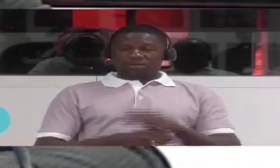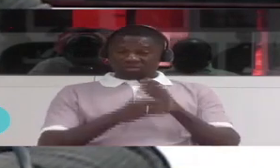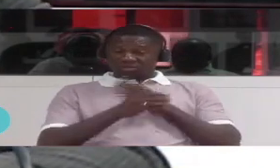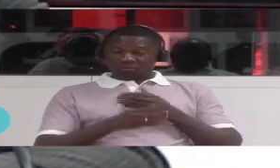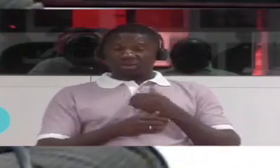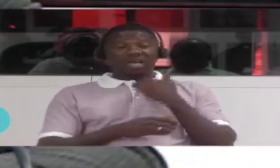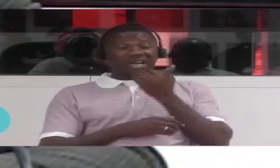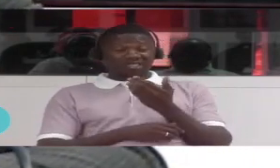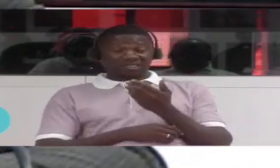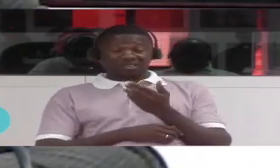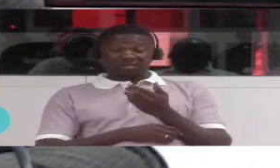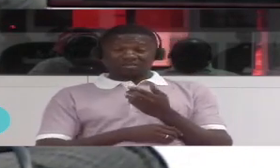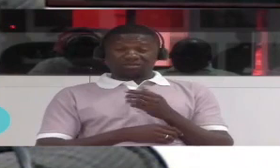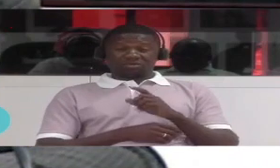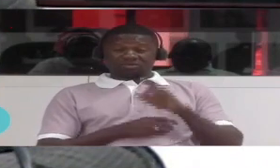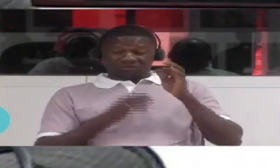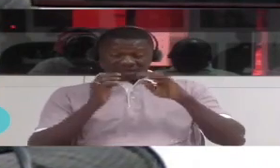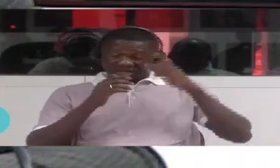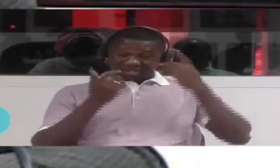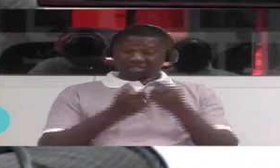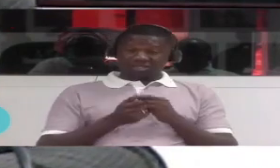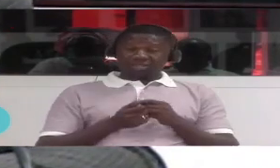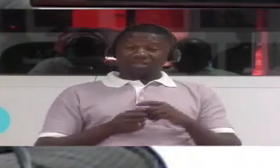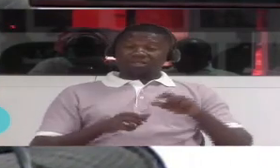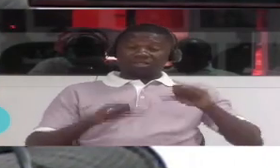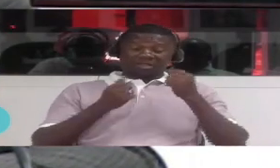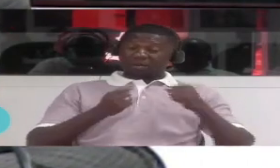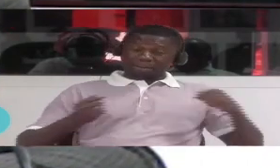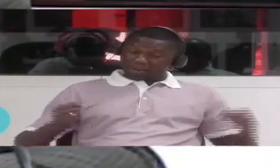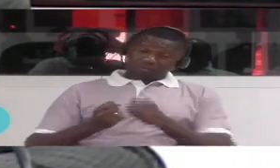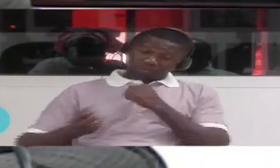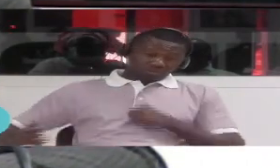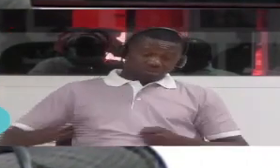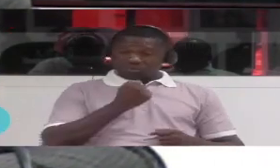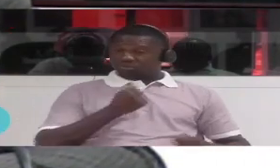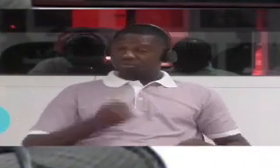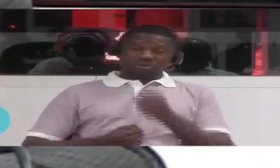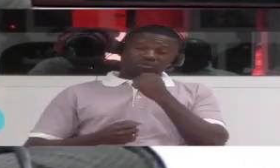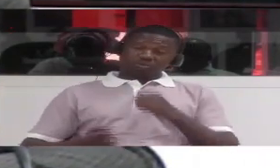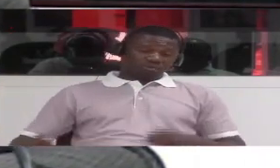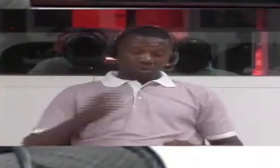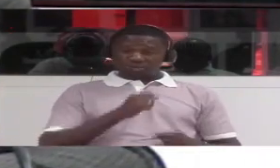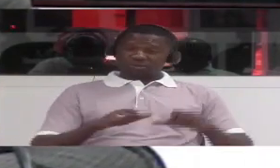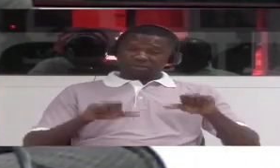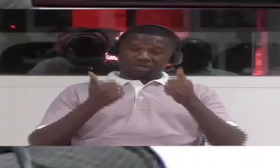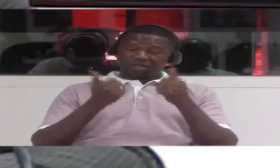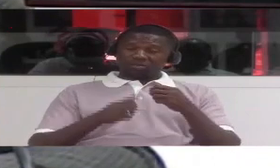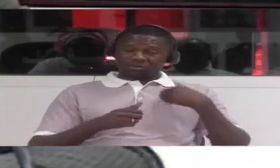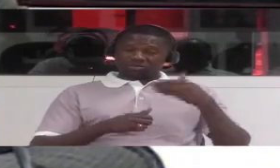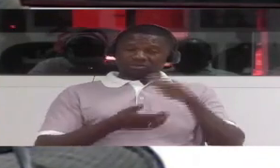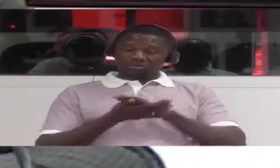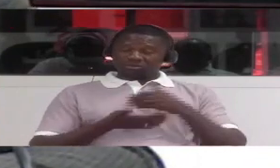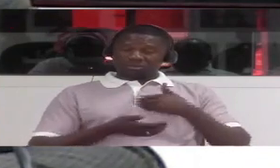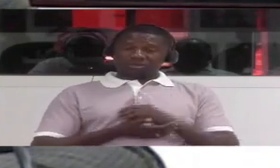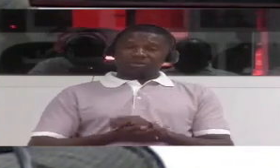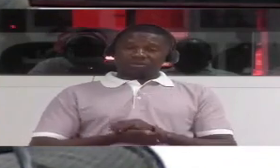anything, blows, whips, rain started falling on me. I could not understand, but I saw 8 other people